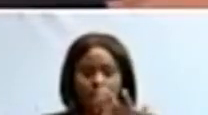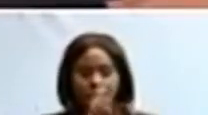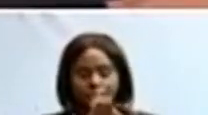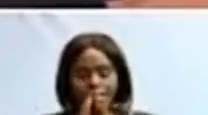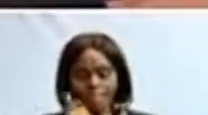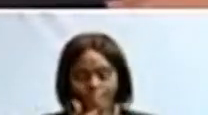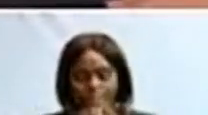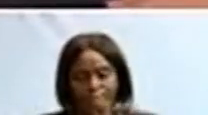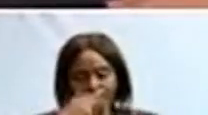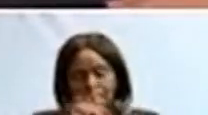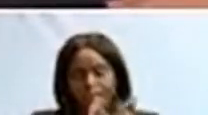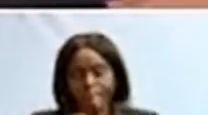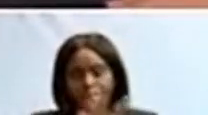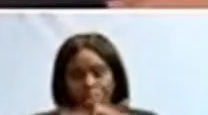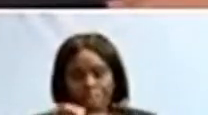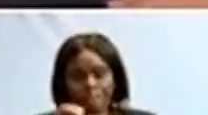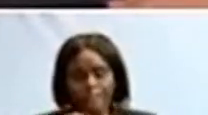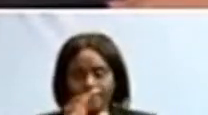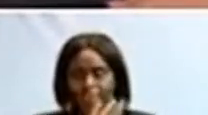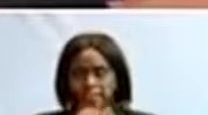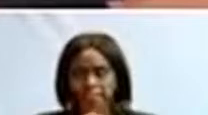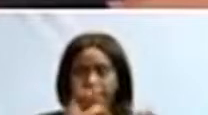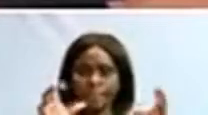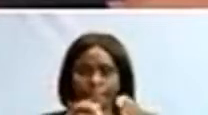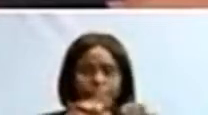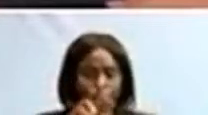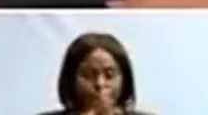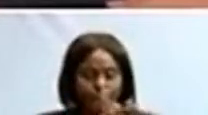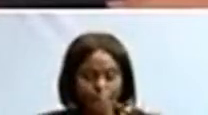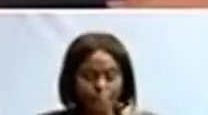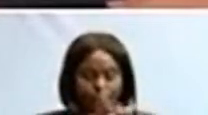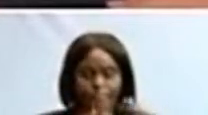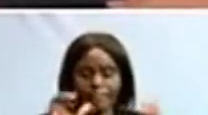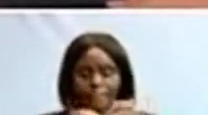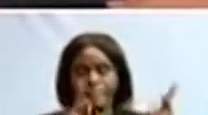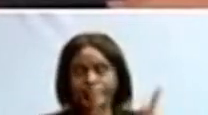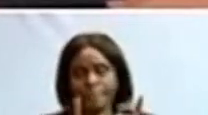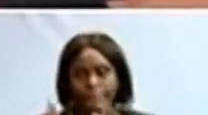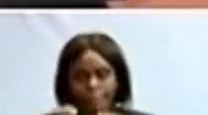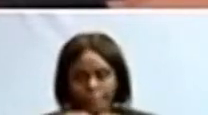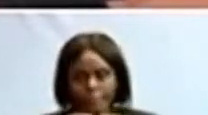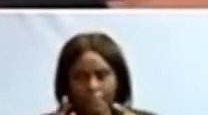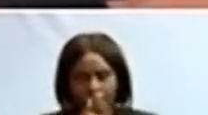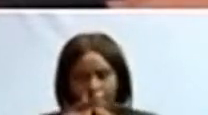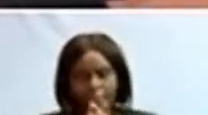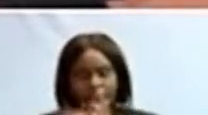an extract of the council minutes on council performance as at